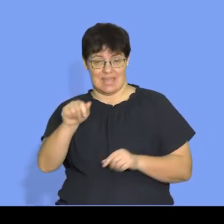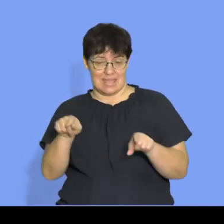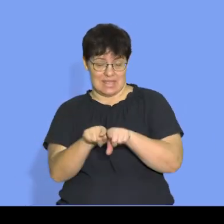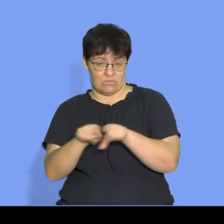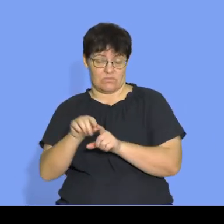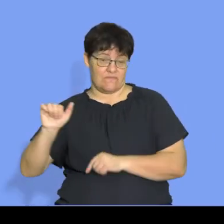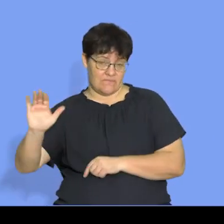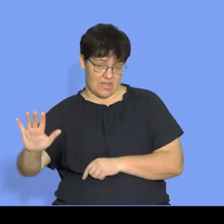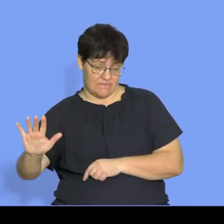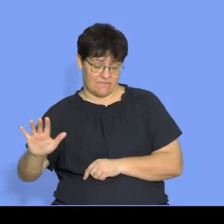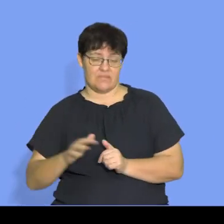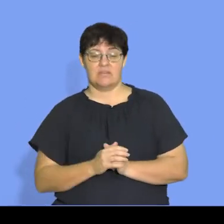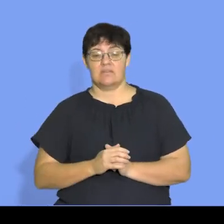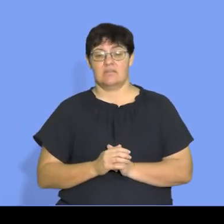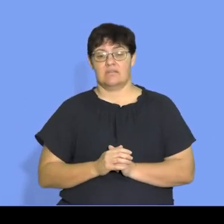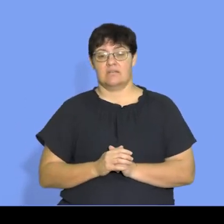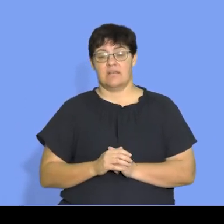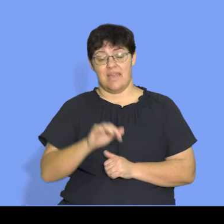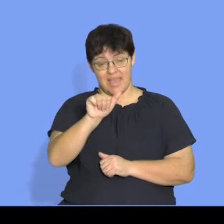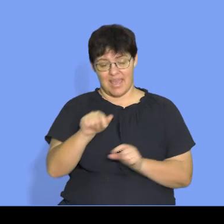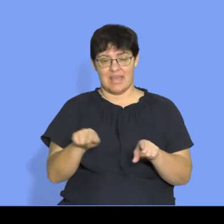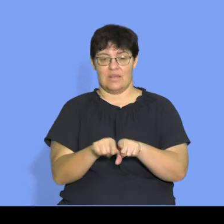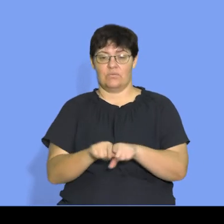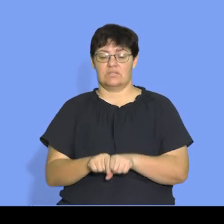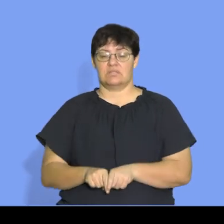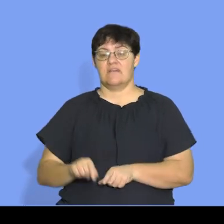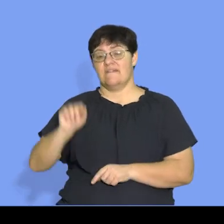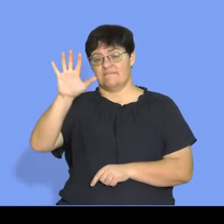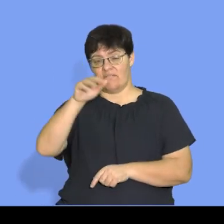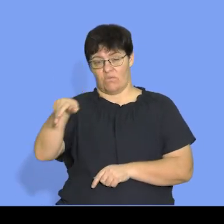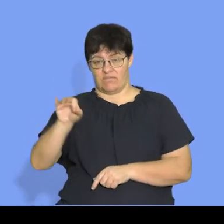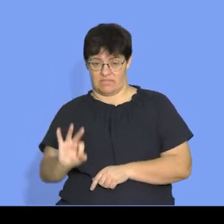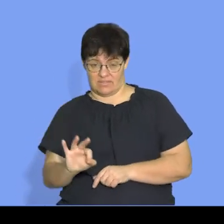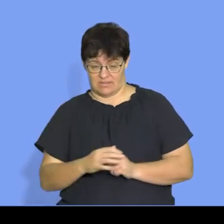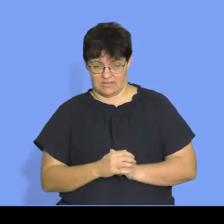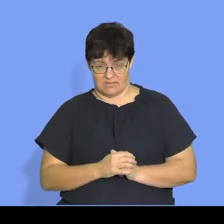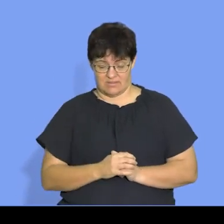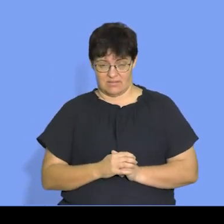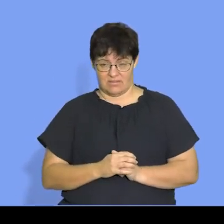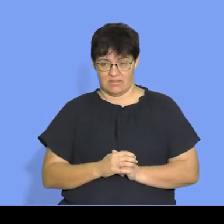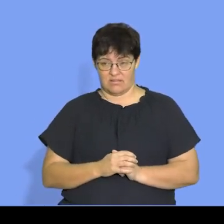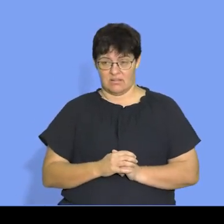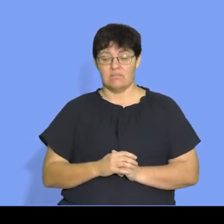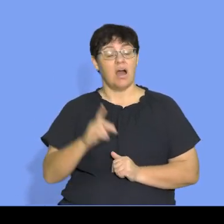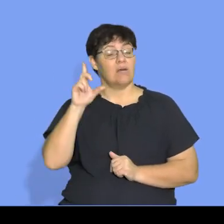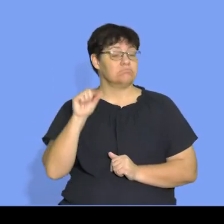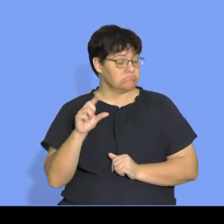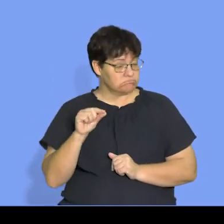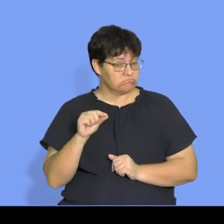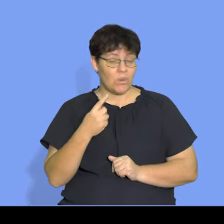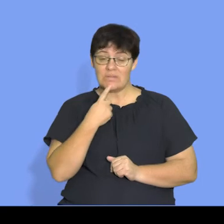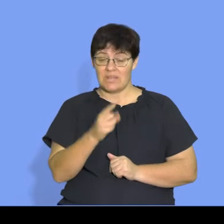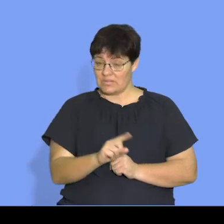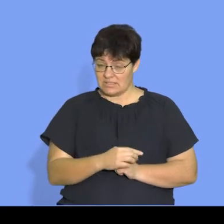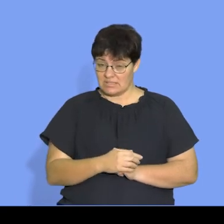is equals to 5, and then a is equals to a positive 5 over 3. Remember the interesting fact that I just said